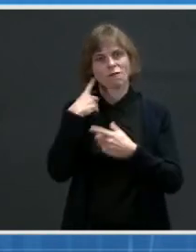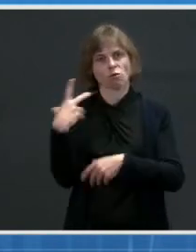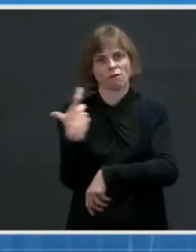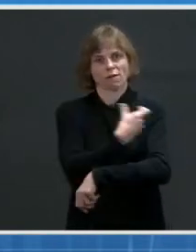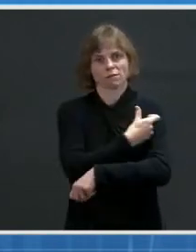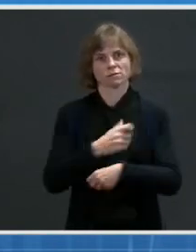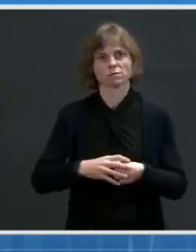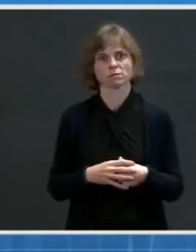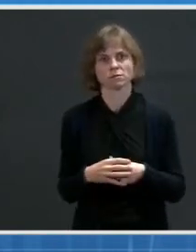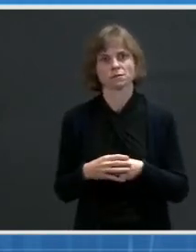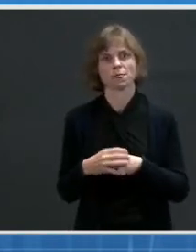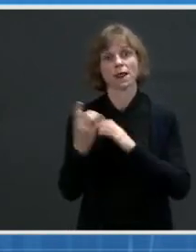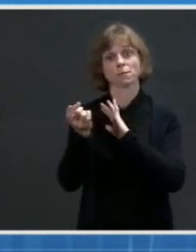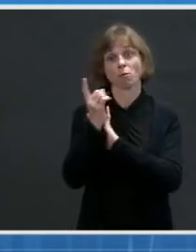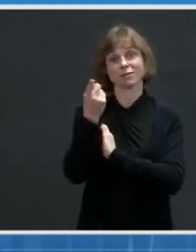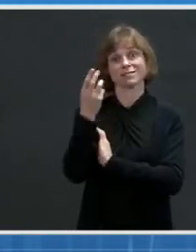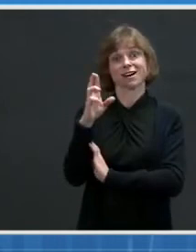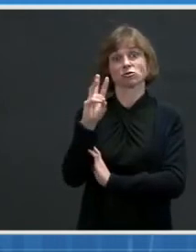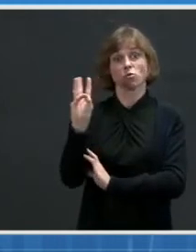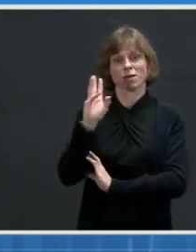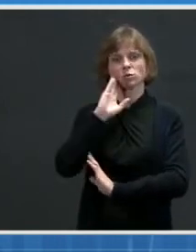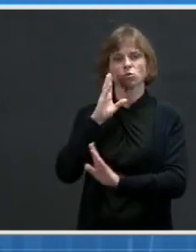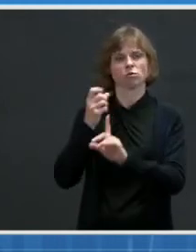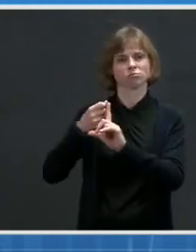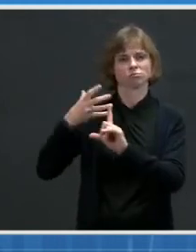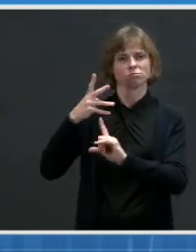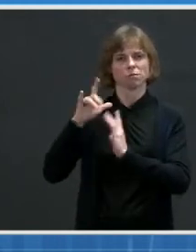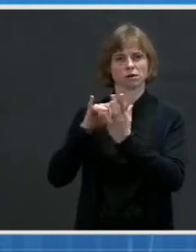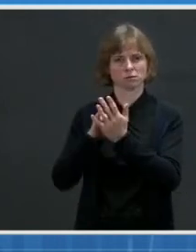moment, Dr. Walensky will discuss this.